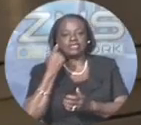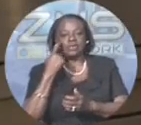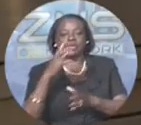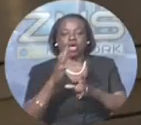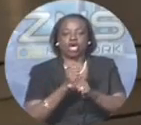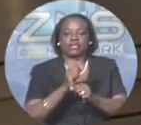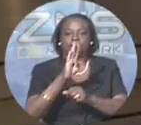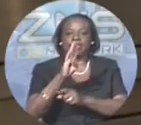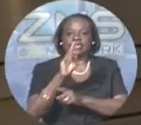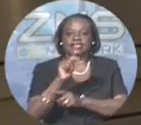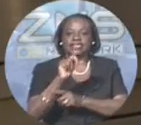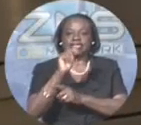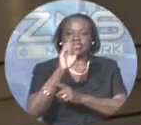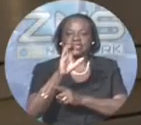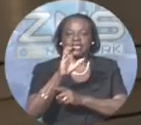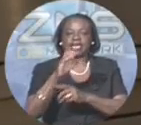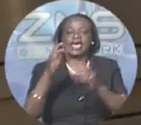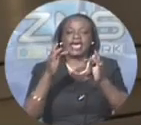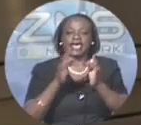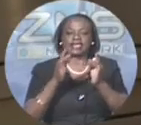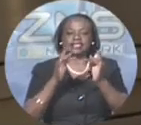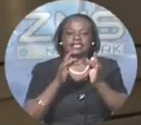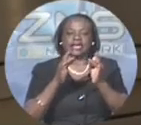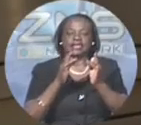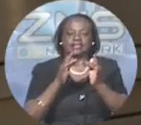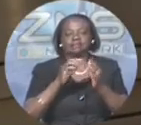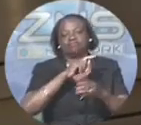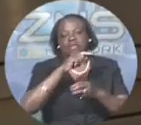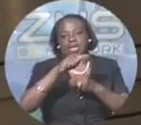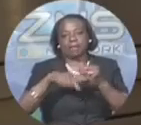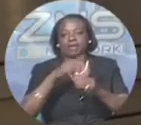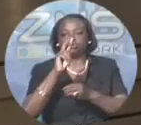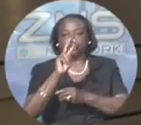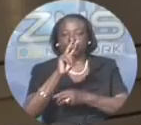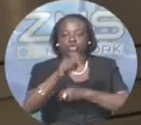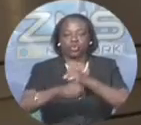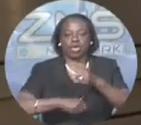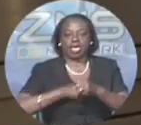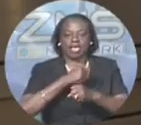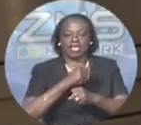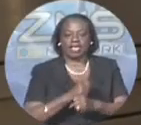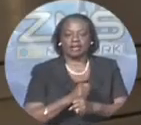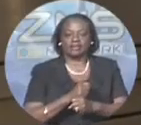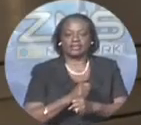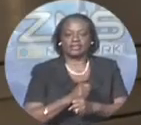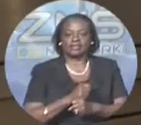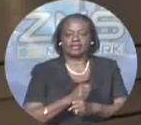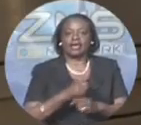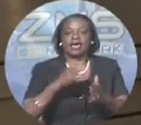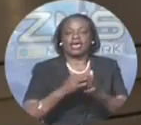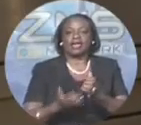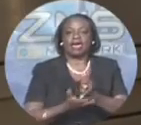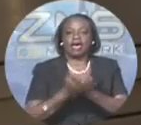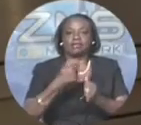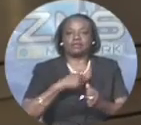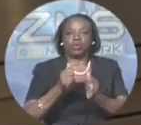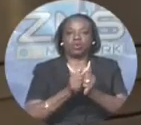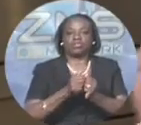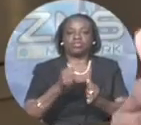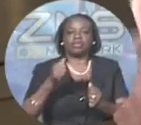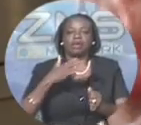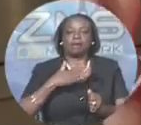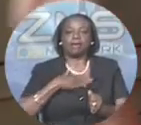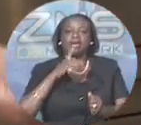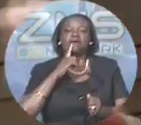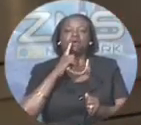internet about since we've been here, like 2 years. And it helps me with my ordering because